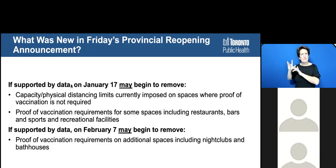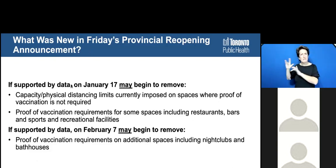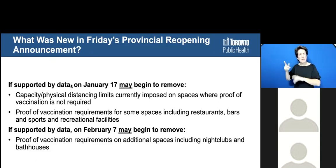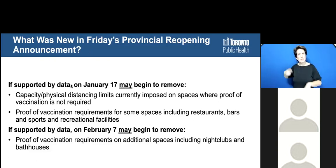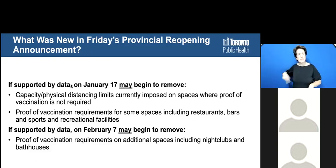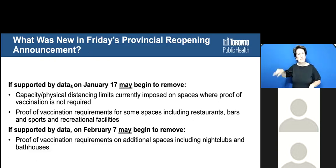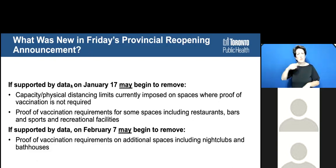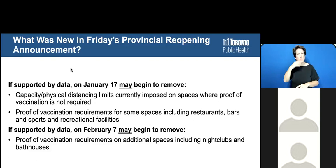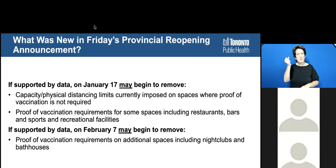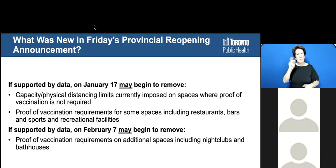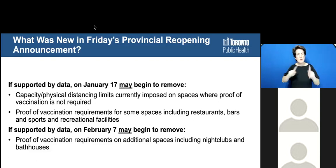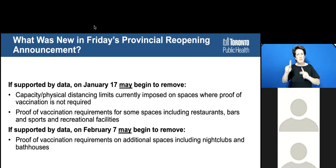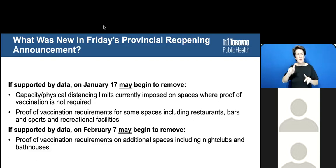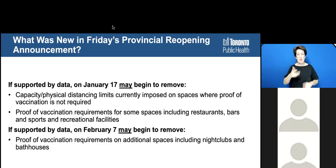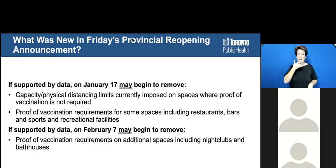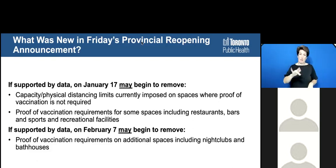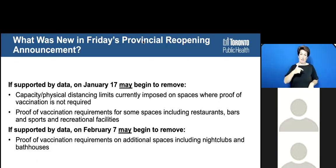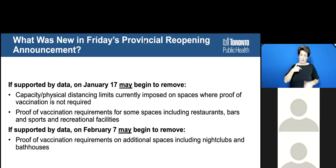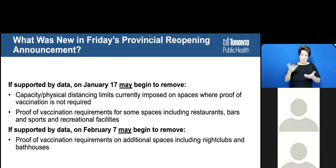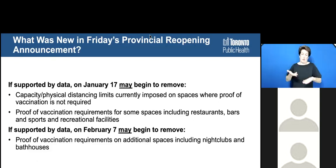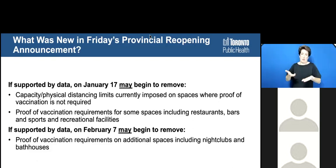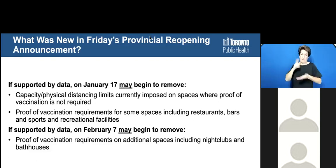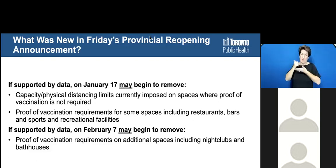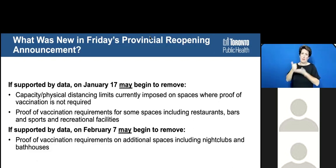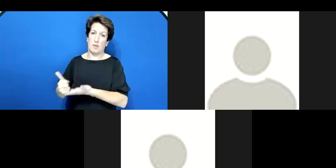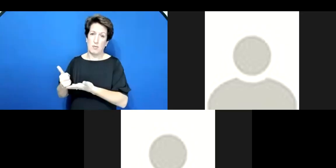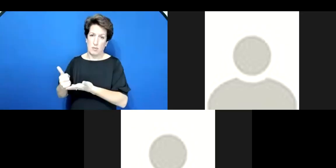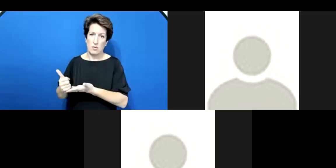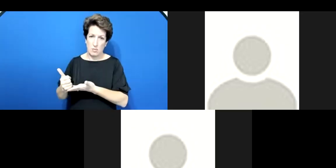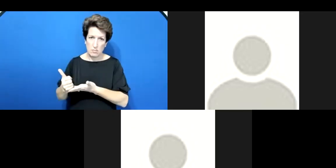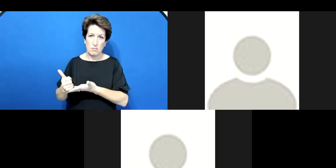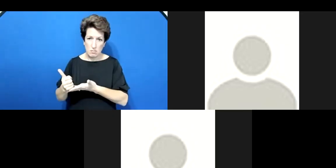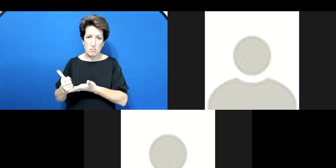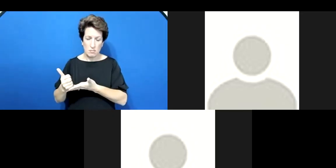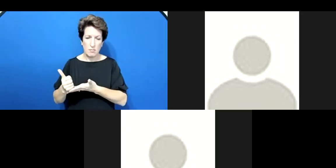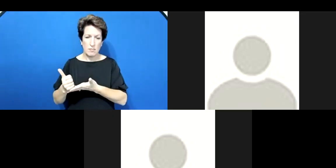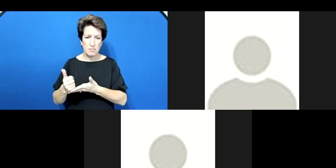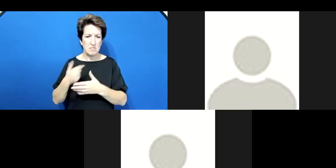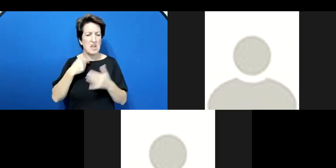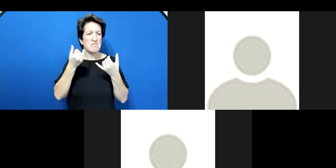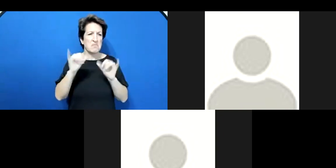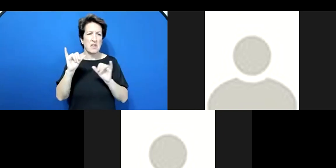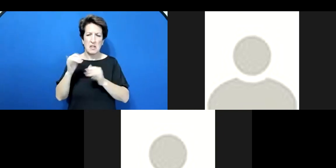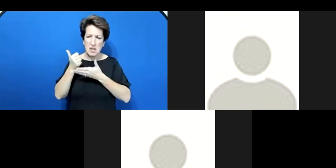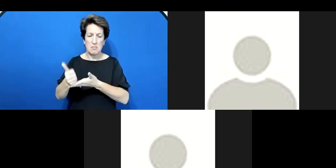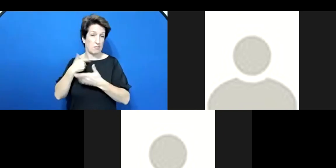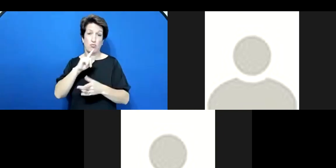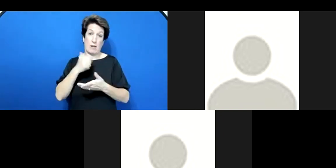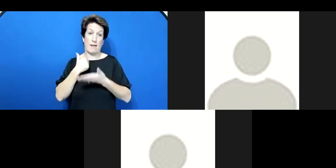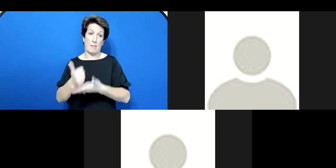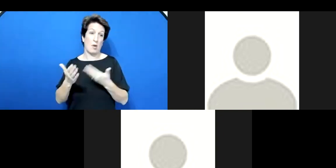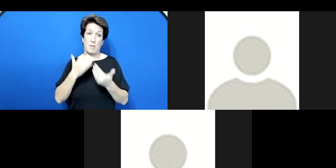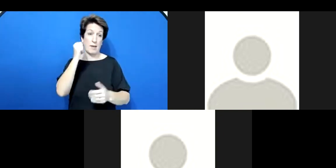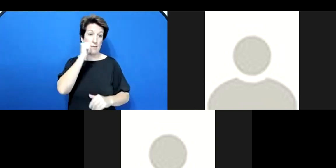mean, lucky I came along because I'm helping a handful and I still help them. I help them every day almost,